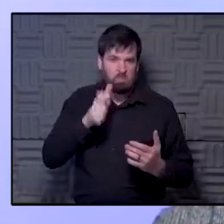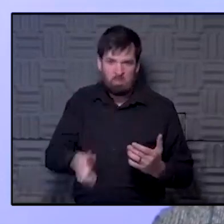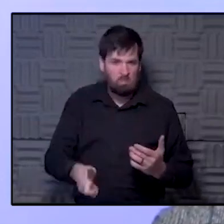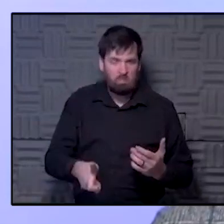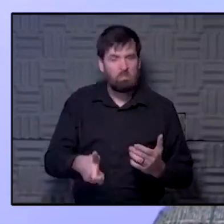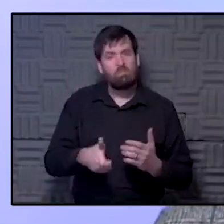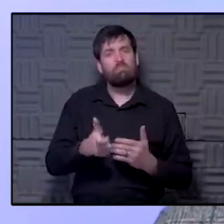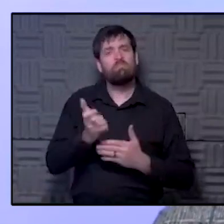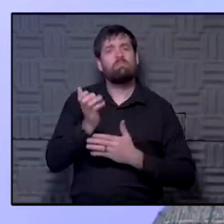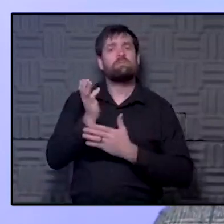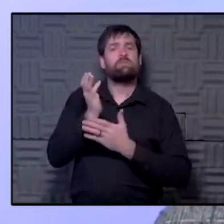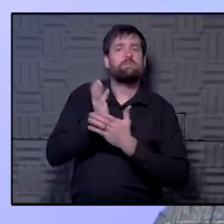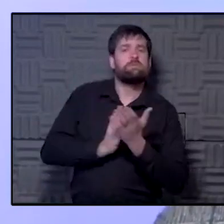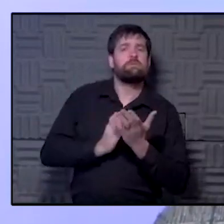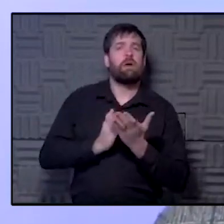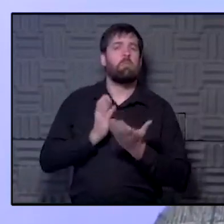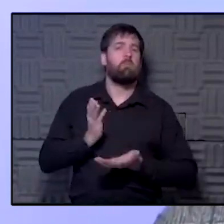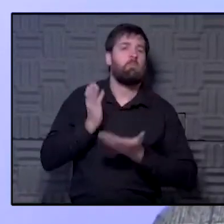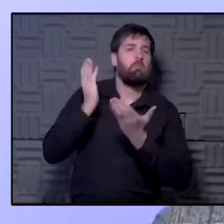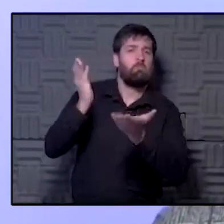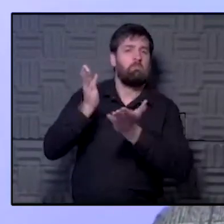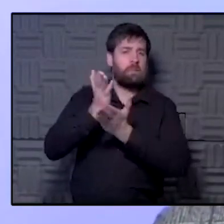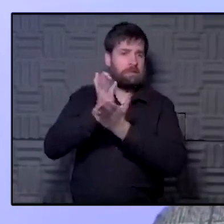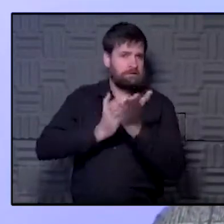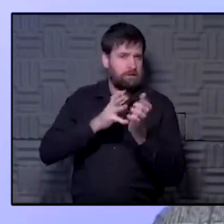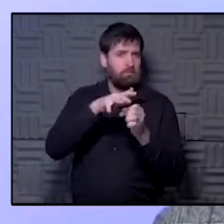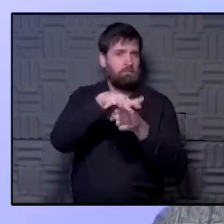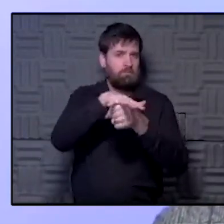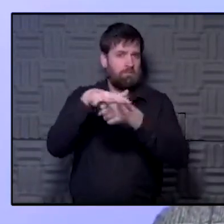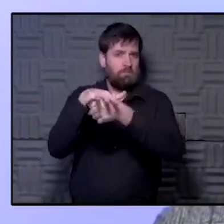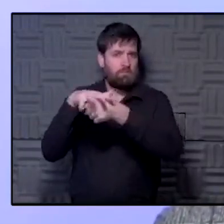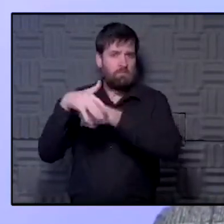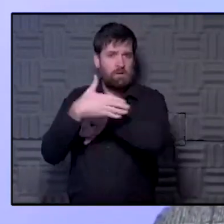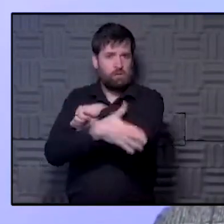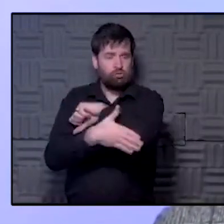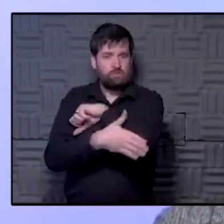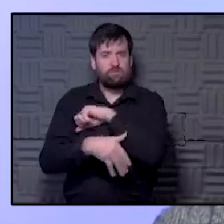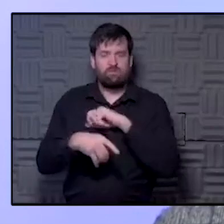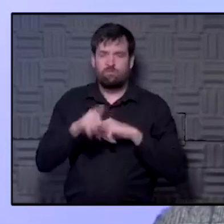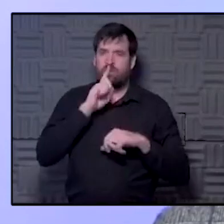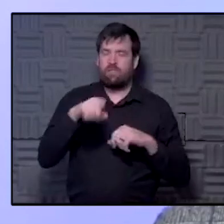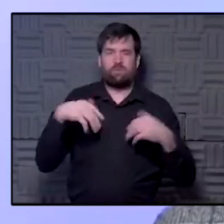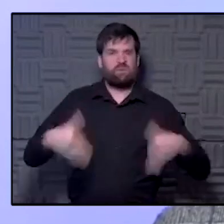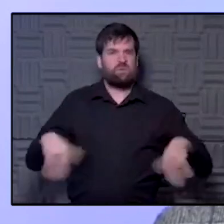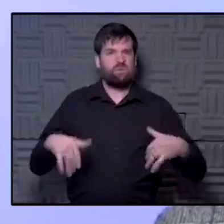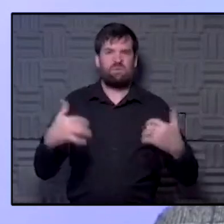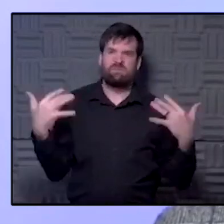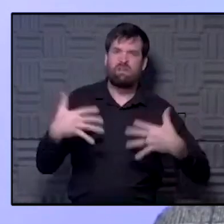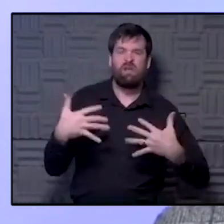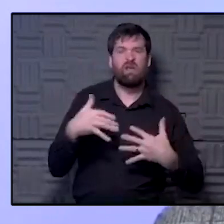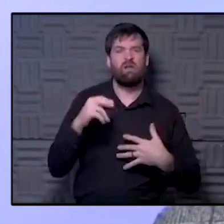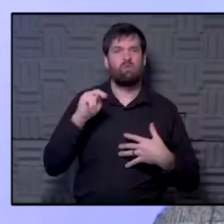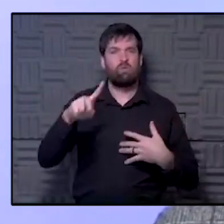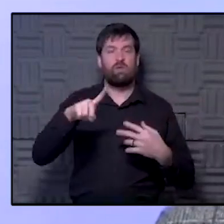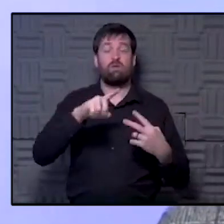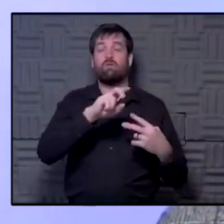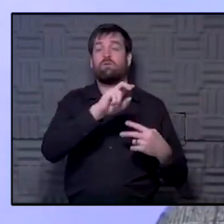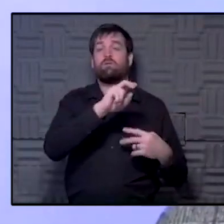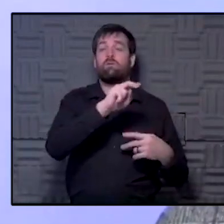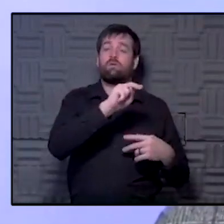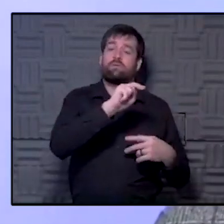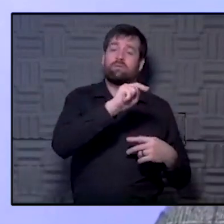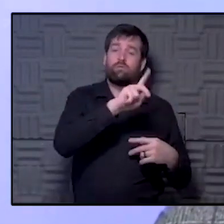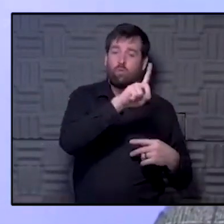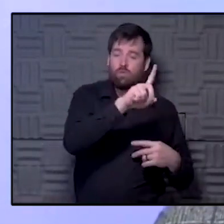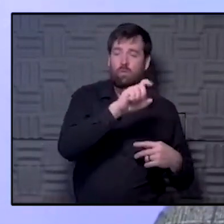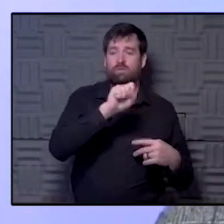some suggestion that some of the areas of the country that were just really scared in November, like North Dakota, South Dakota, Iowa,